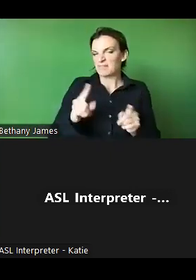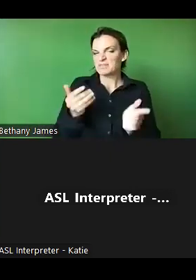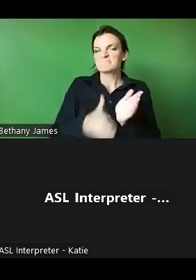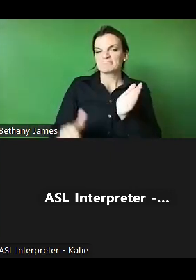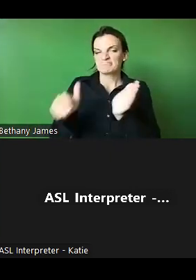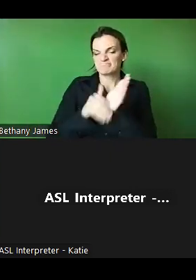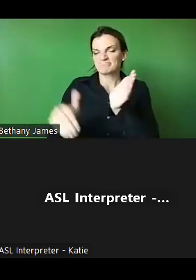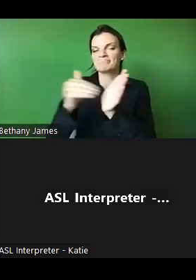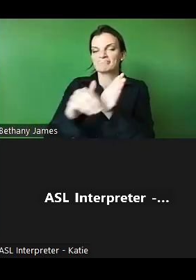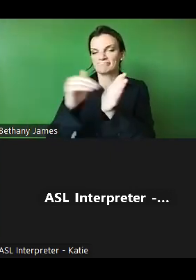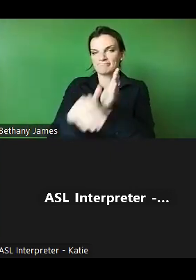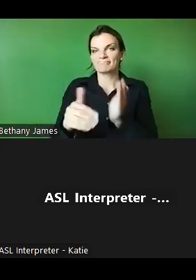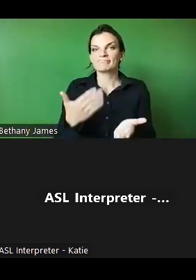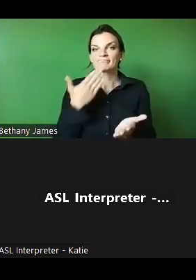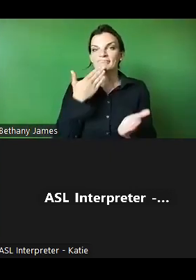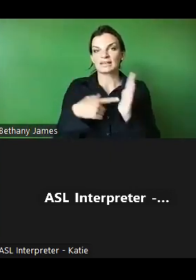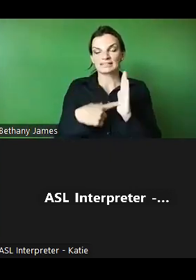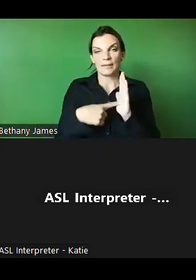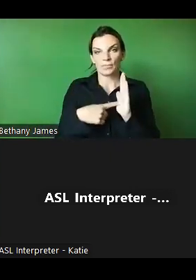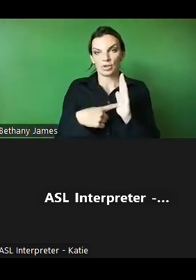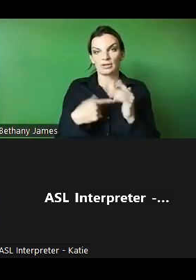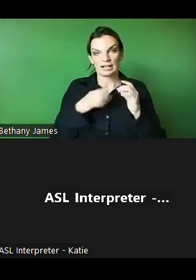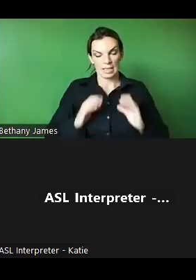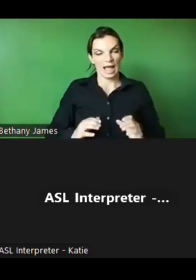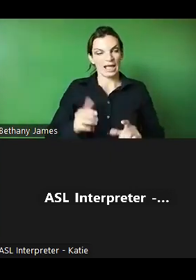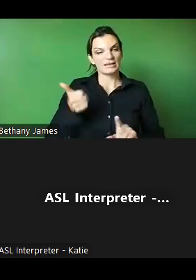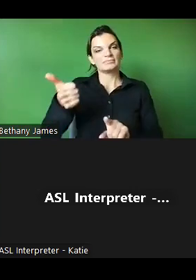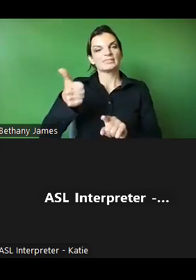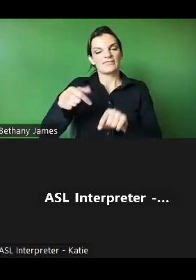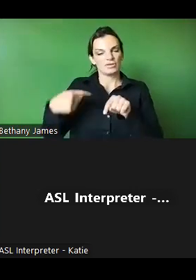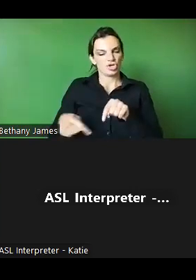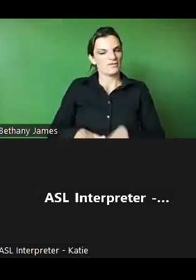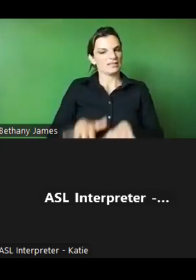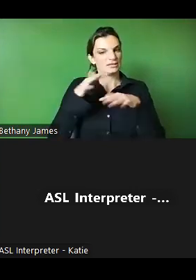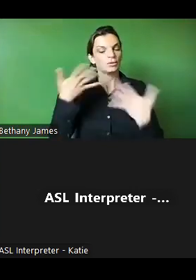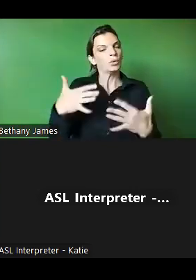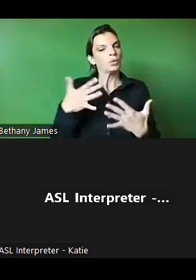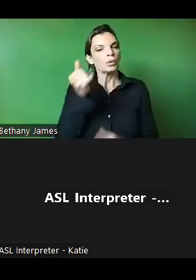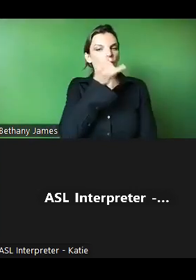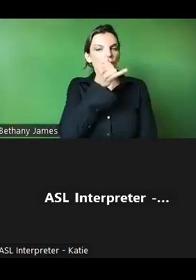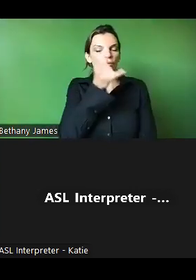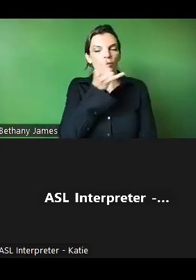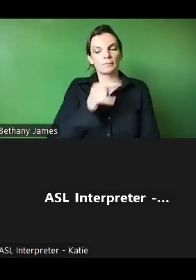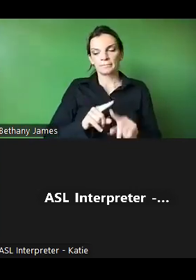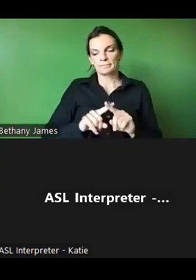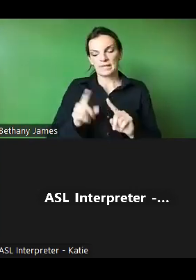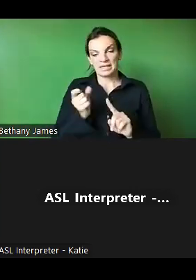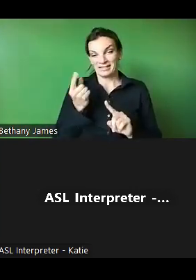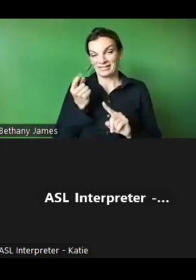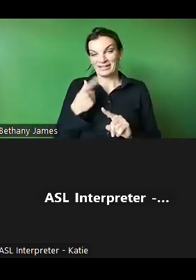So real life example, I had a client whose anxiety is still pretty pronounced, but I've worked with